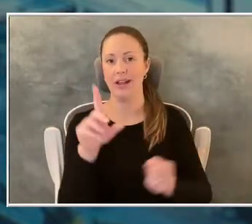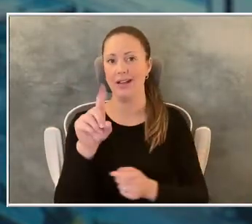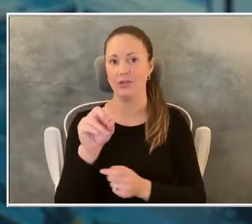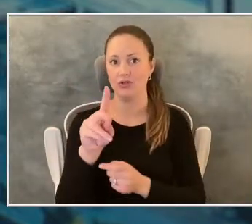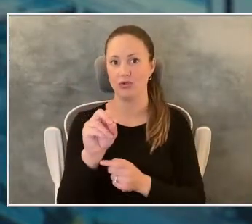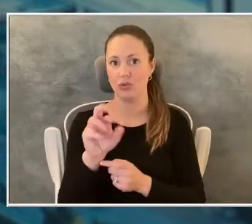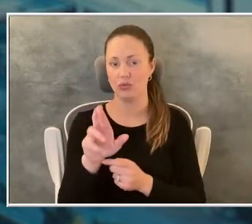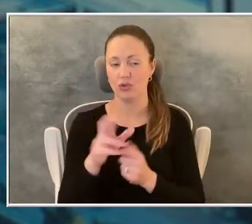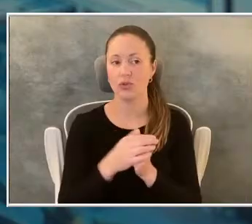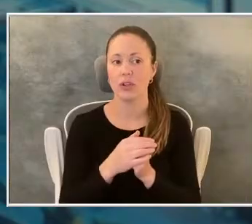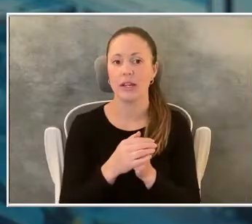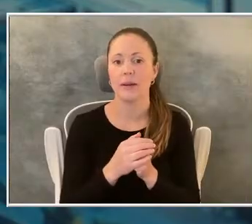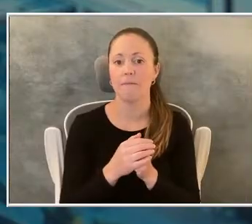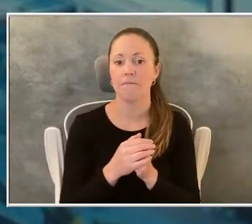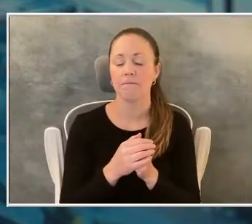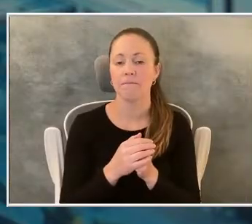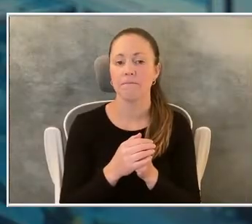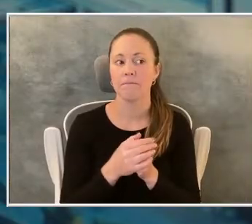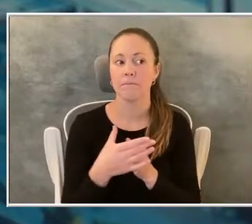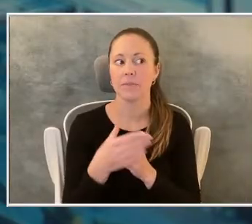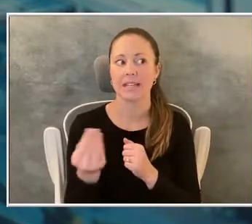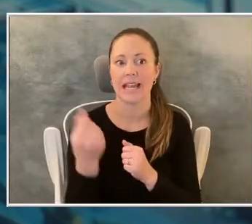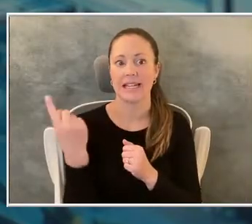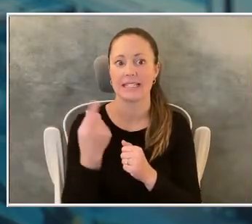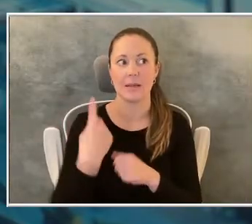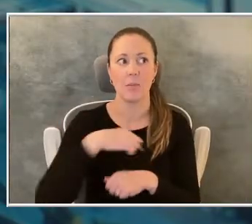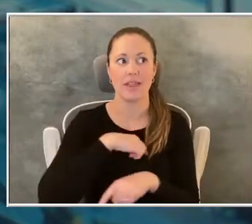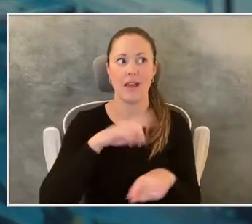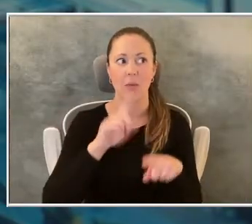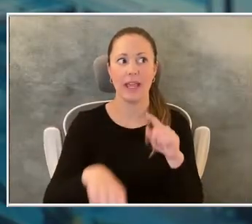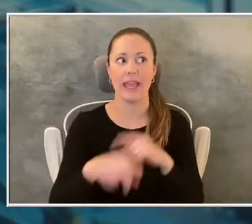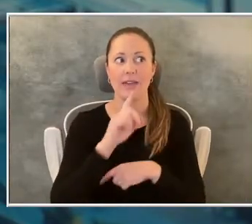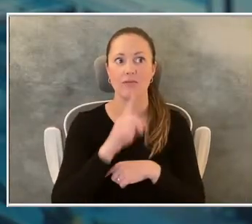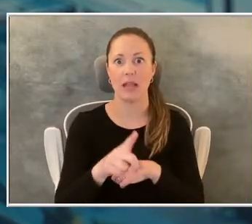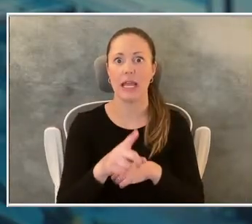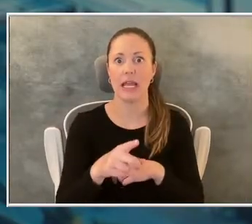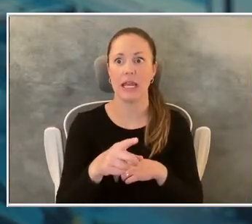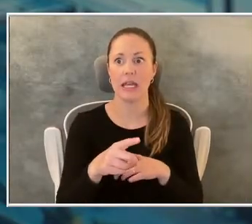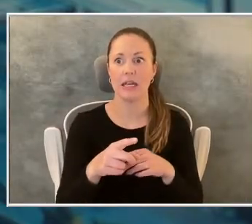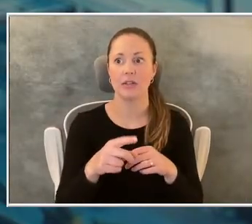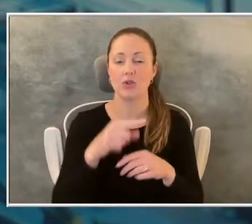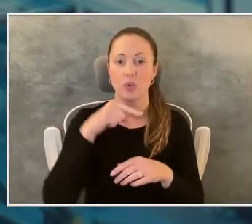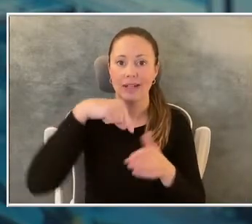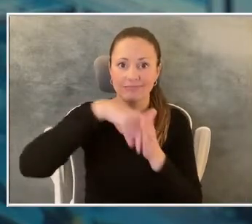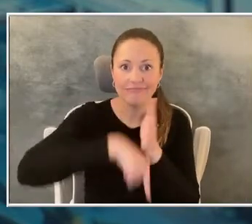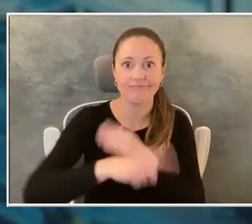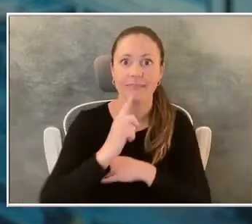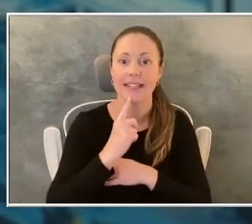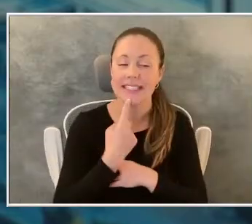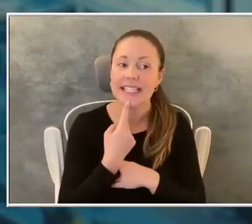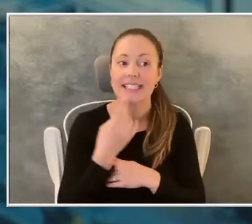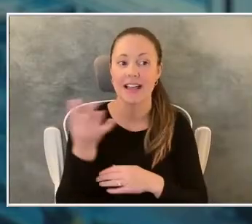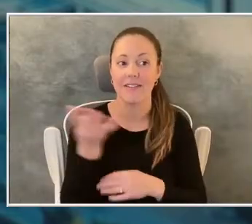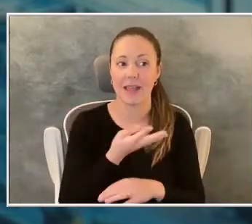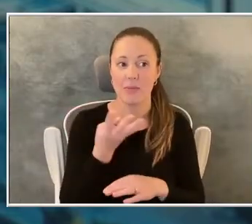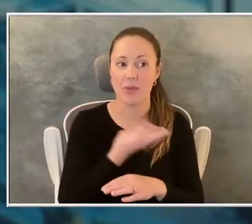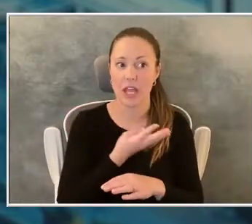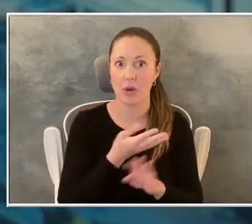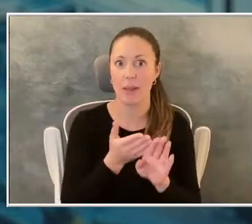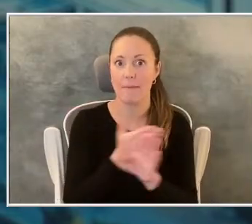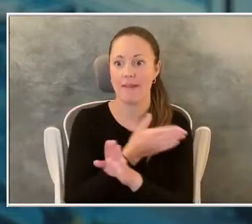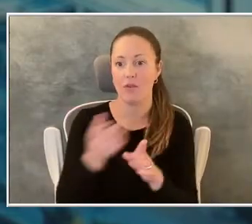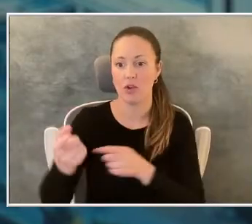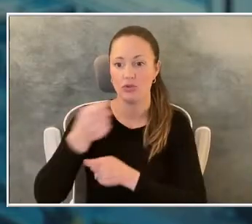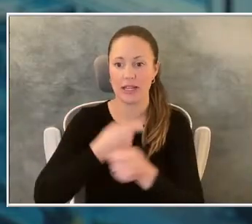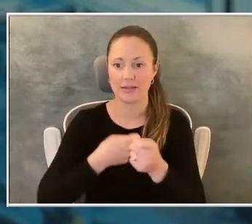we are not able to give very intensive chemotherapy for transplantation. Going into transplant with a reduced